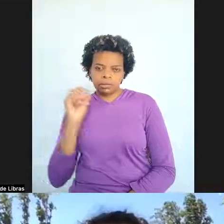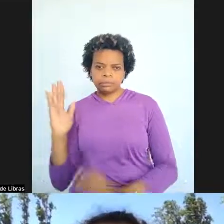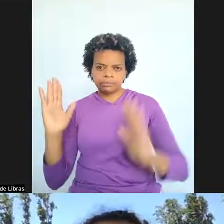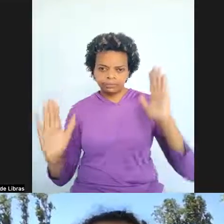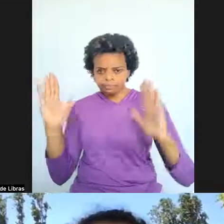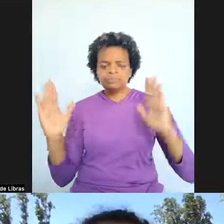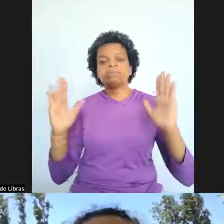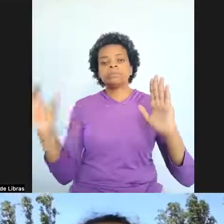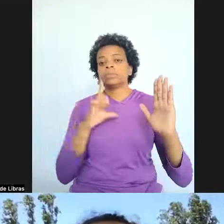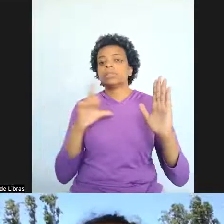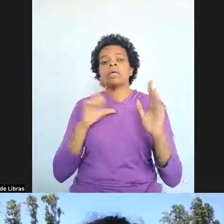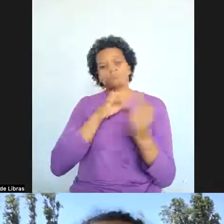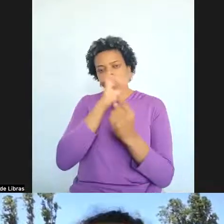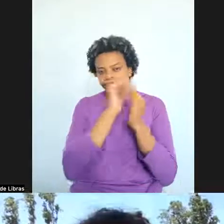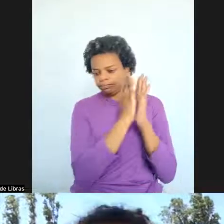directly connected to